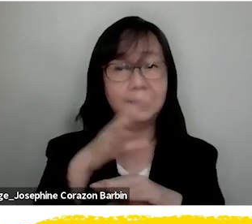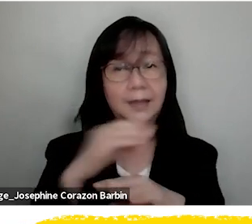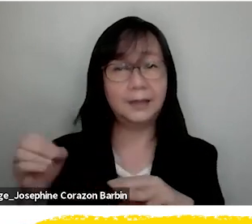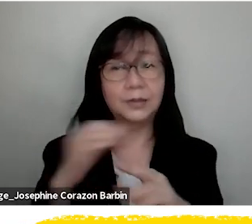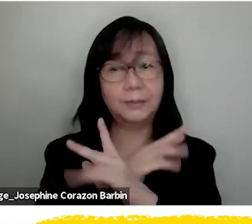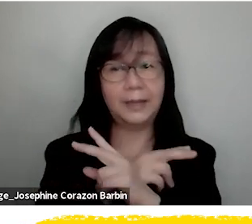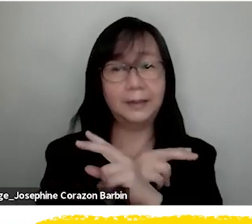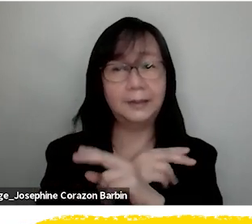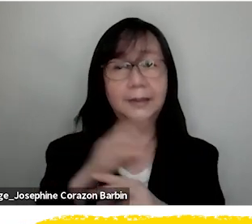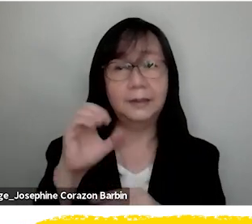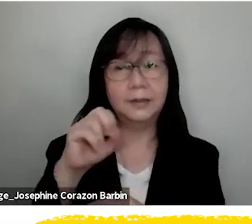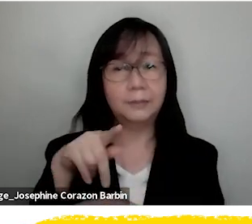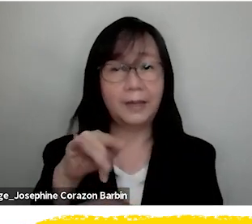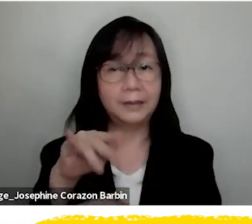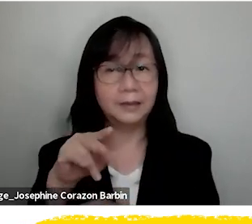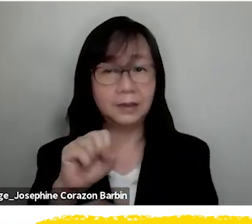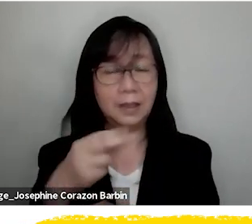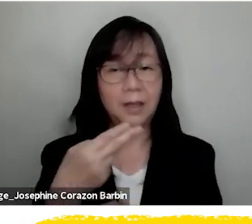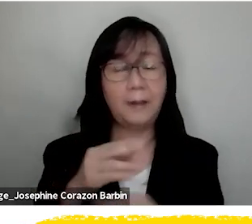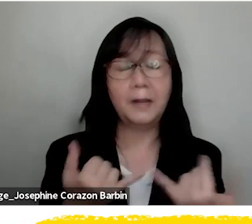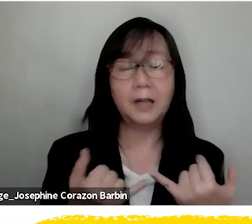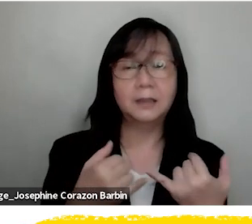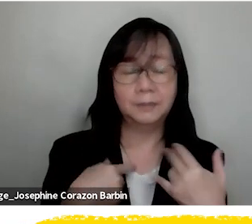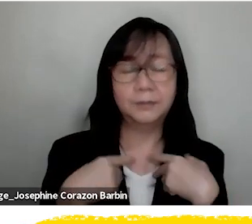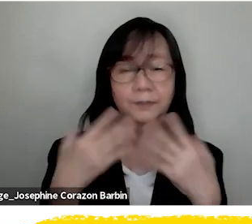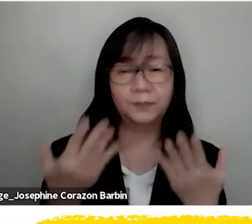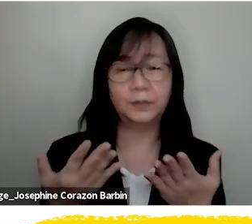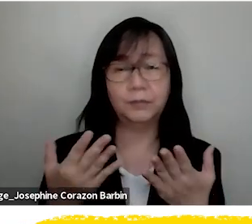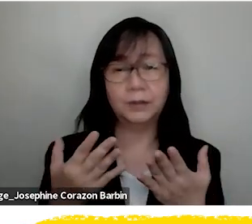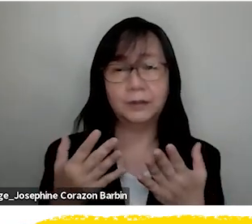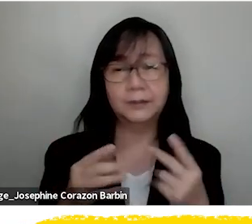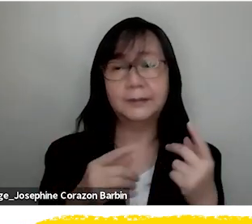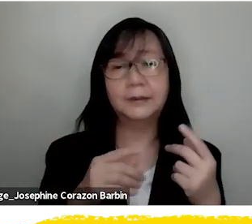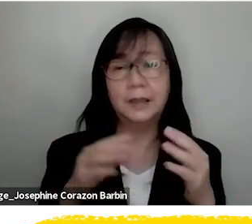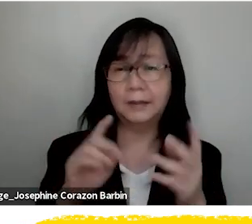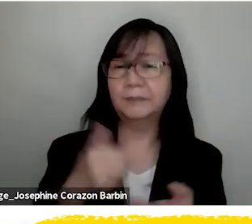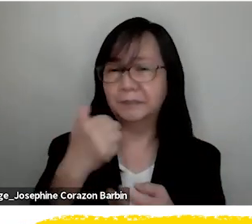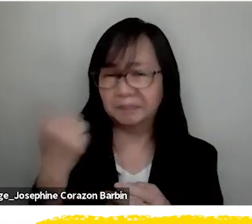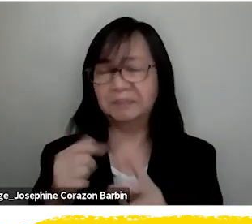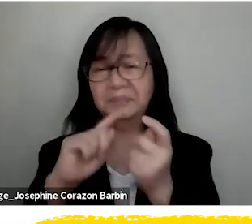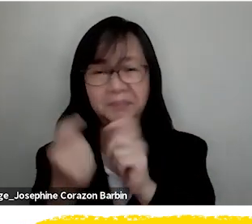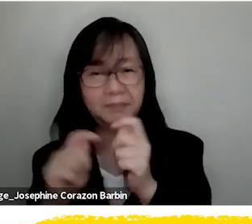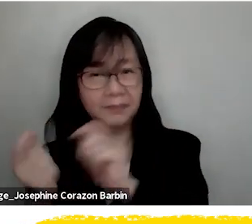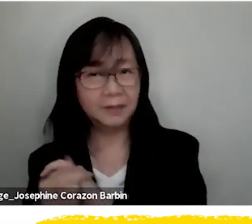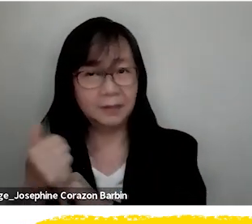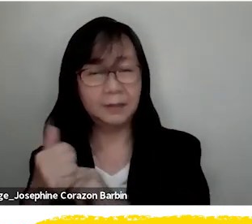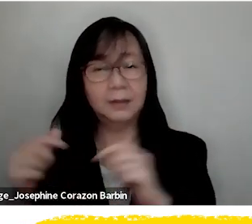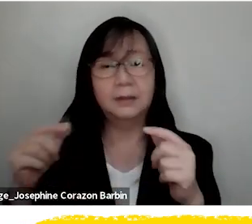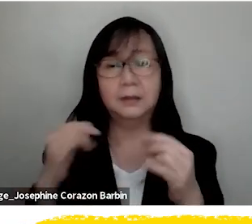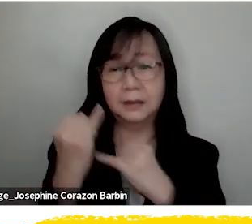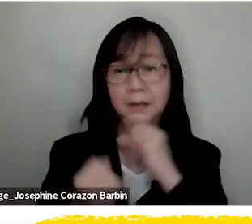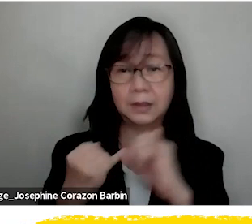version. But we hope that it can be further translated into national languages, and